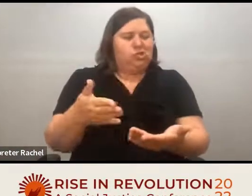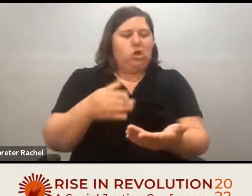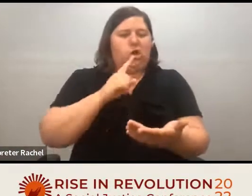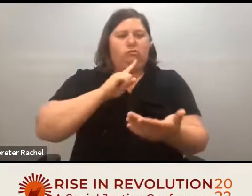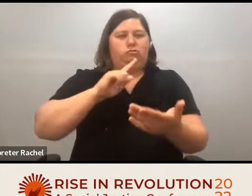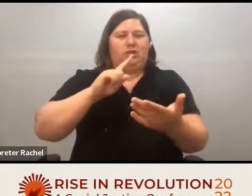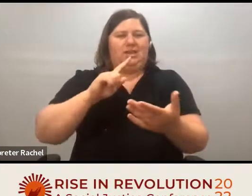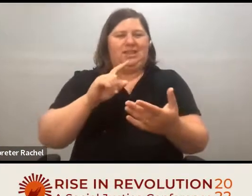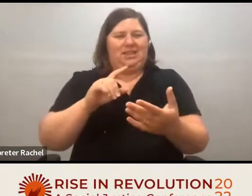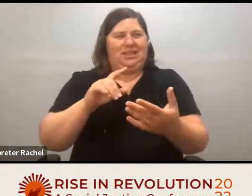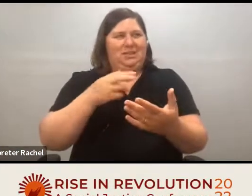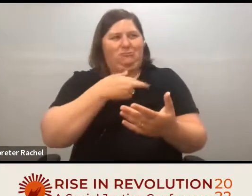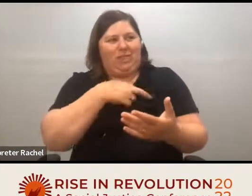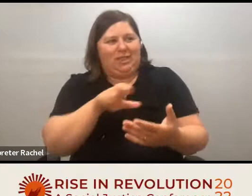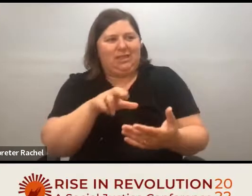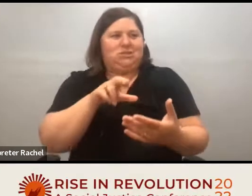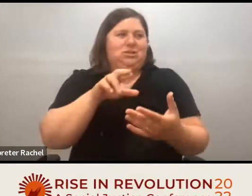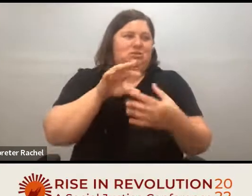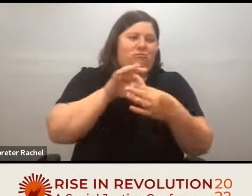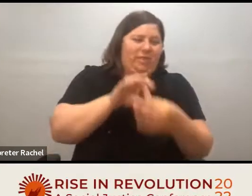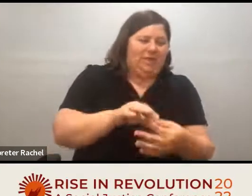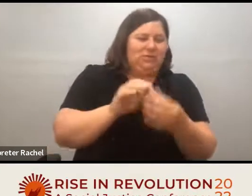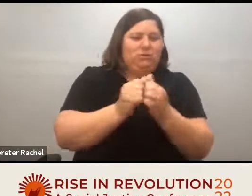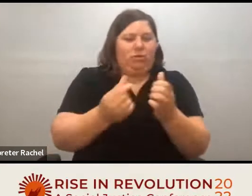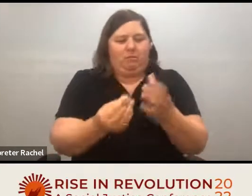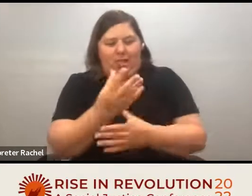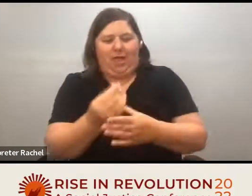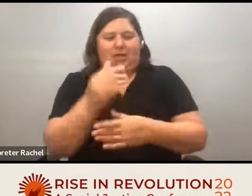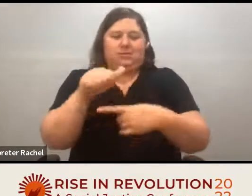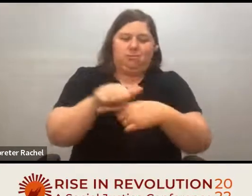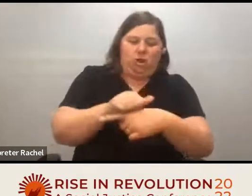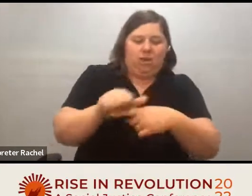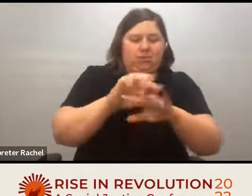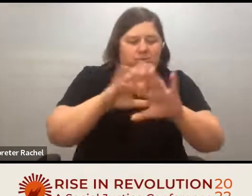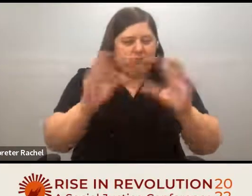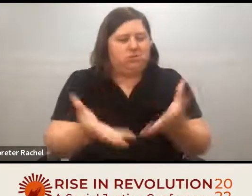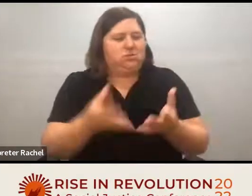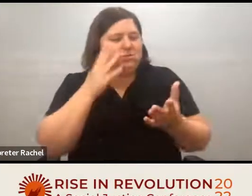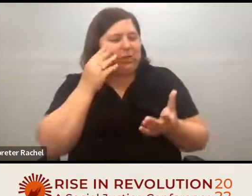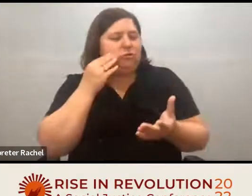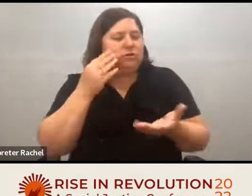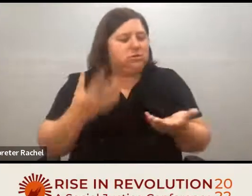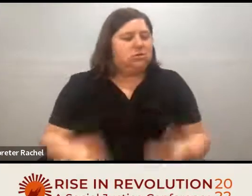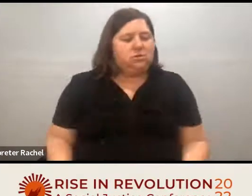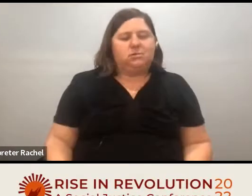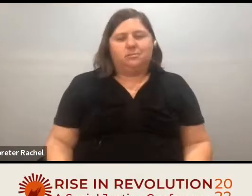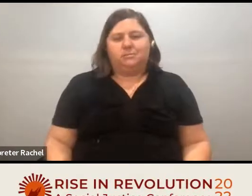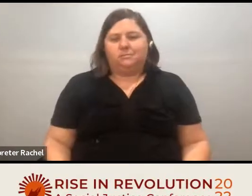of relation with plants and practices. So I think it's very expansive.